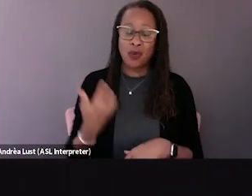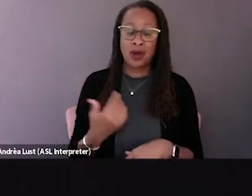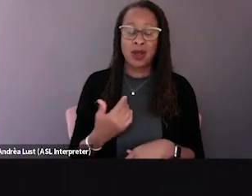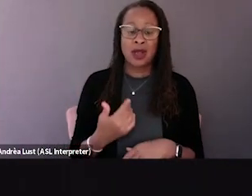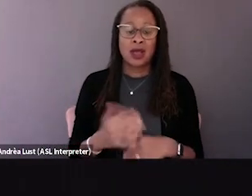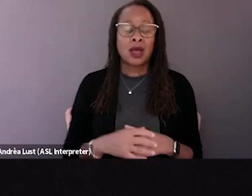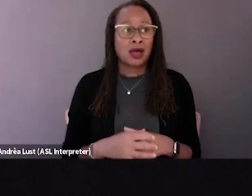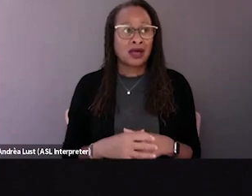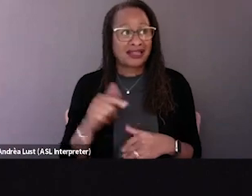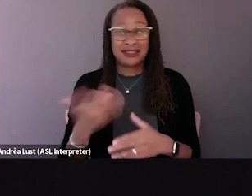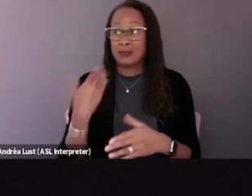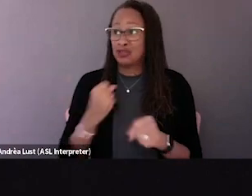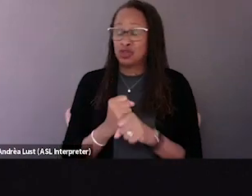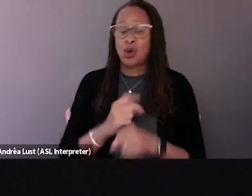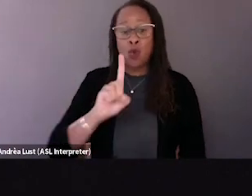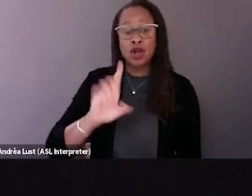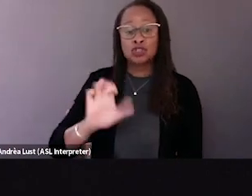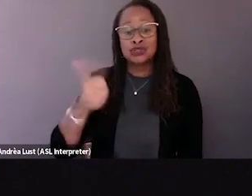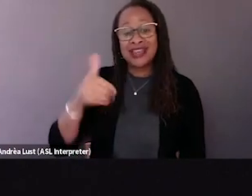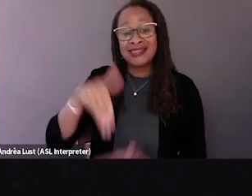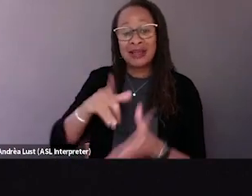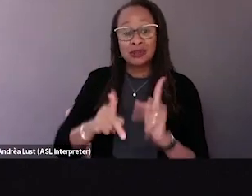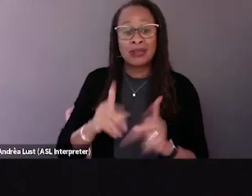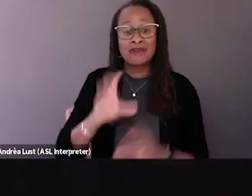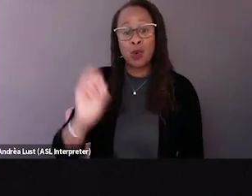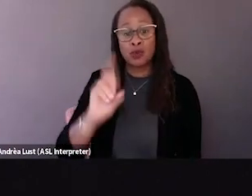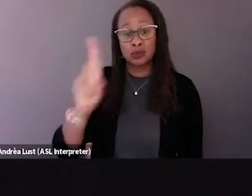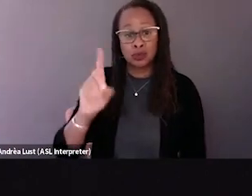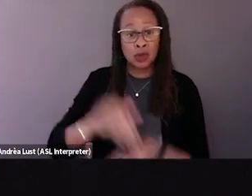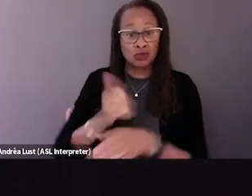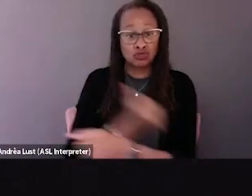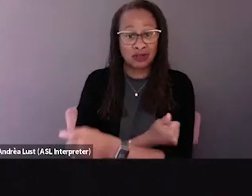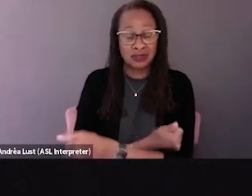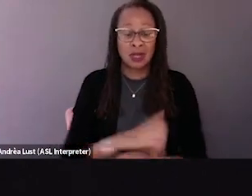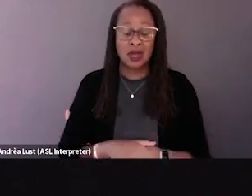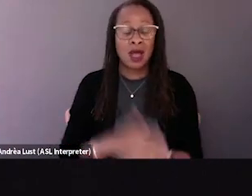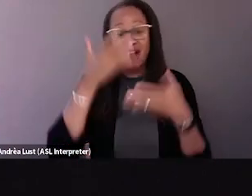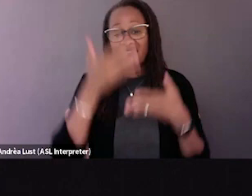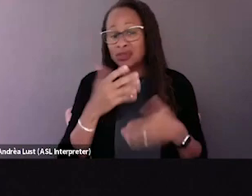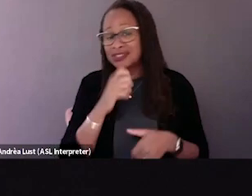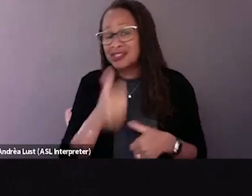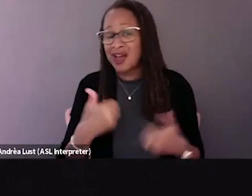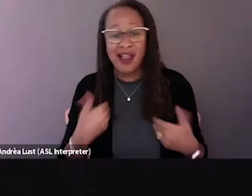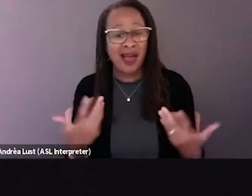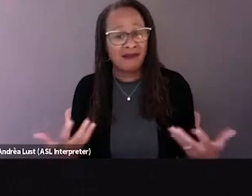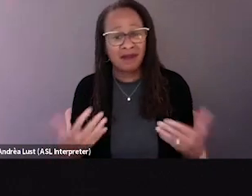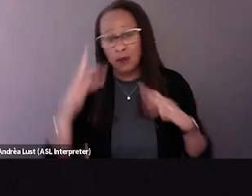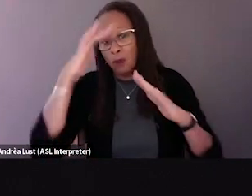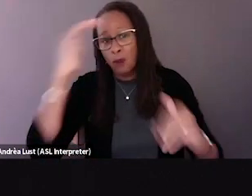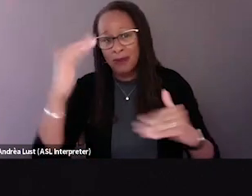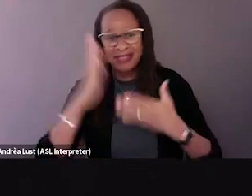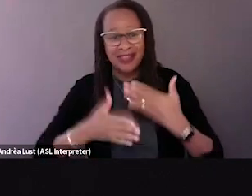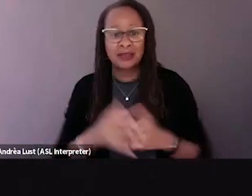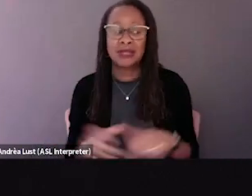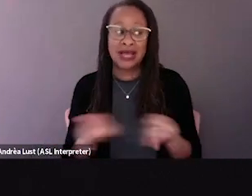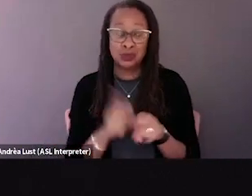record, 110,000 people overdosed. And so I think, unfortunately, there's not a hopeful ending as it stands